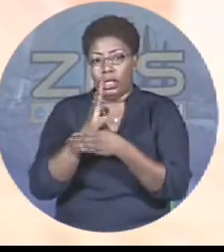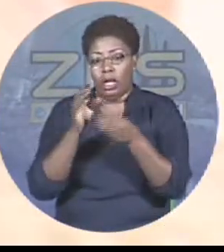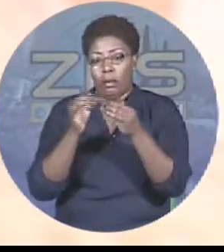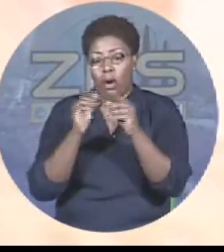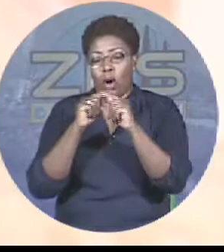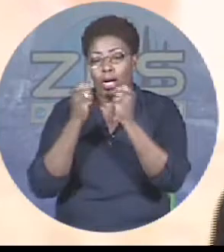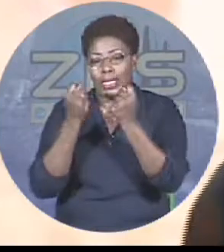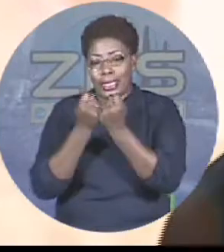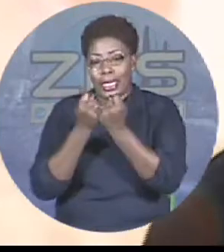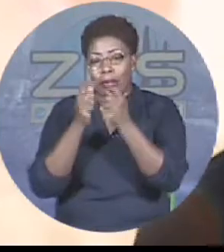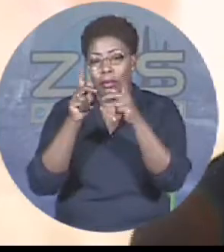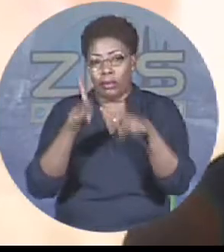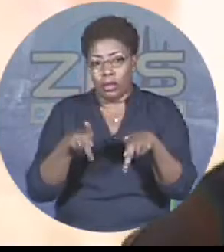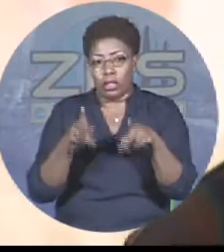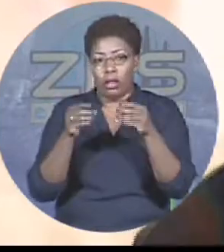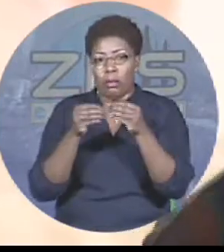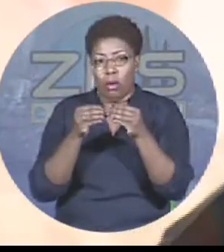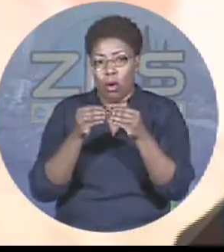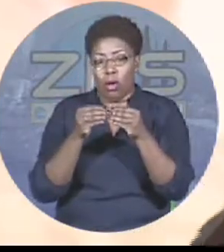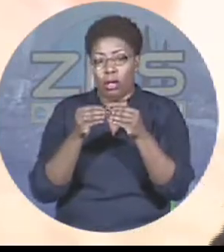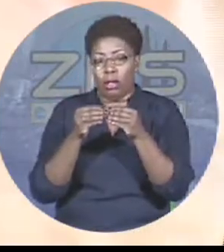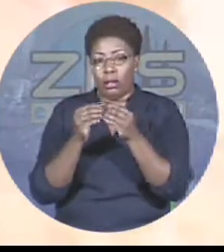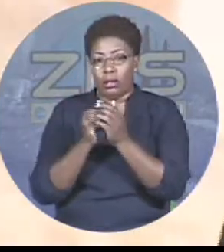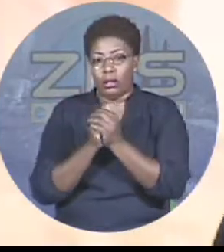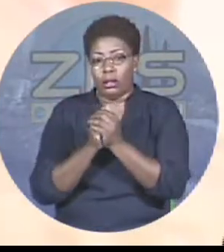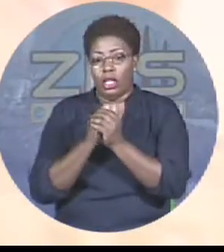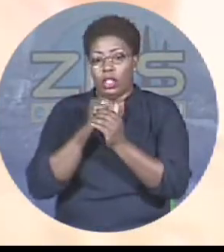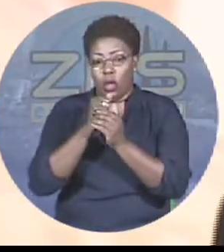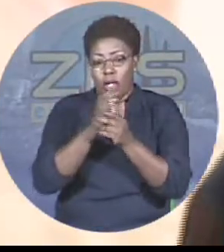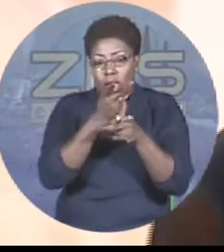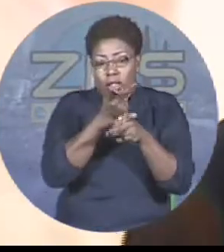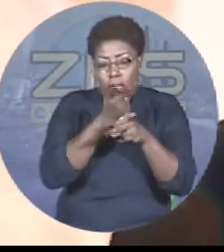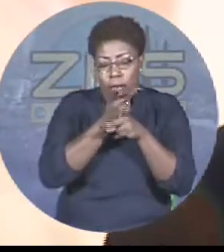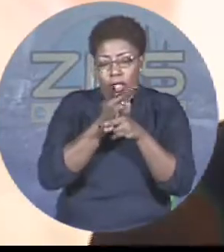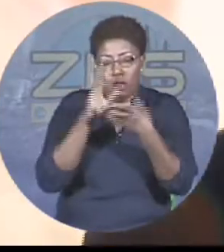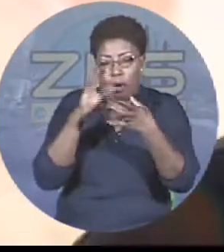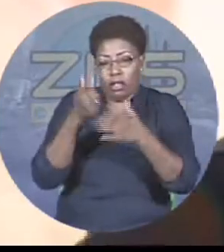team person, not just hogging, because